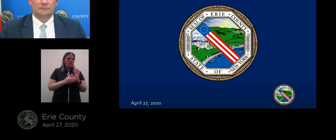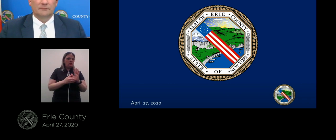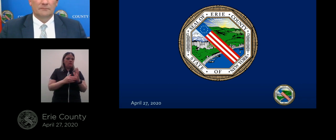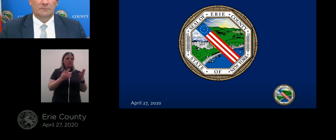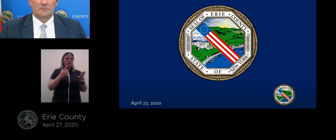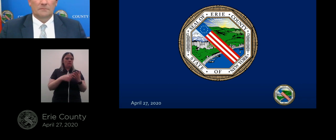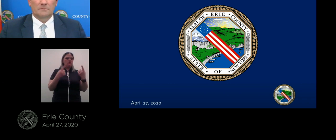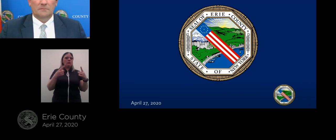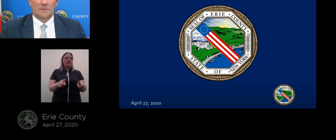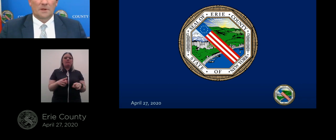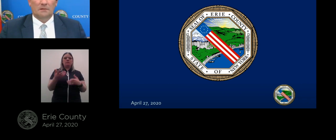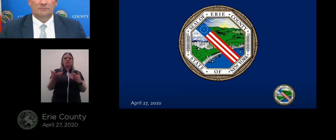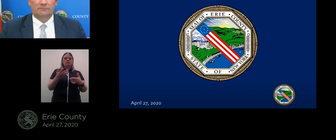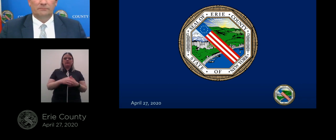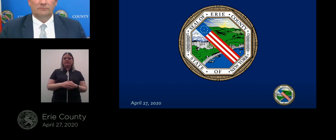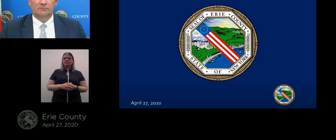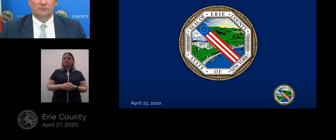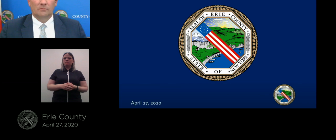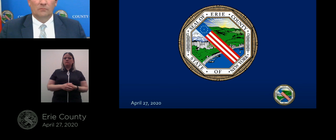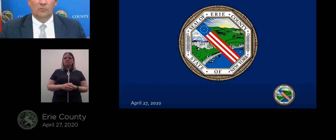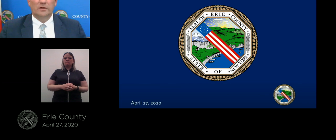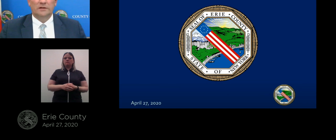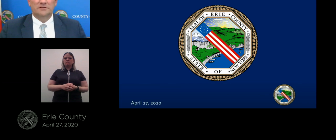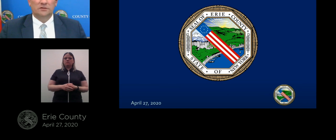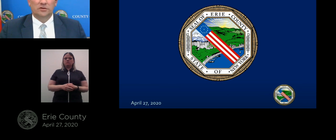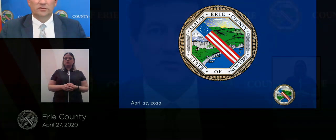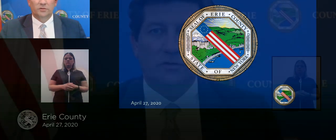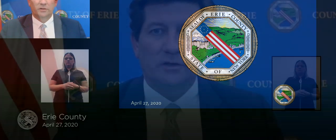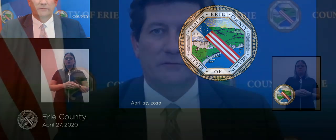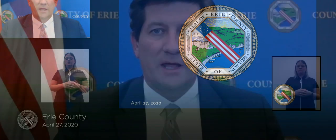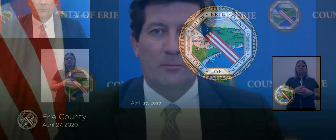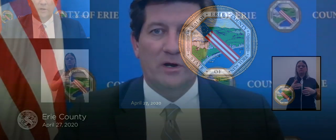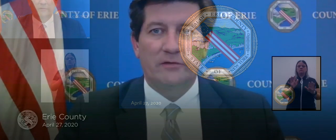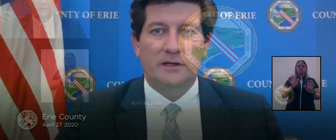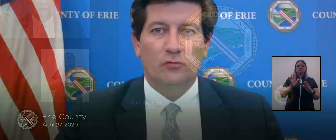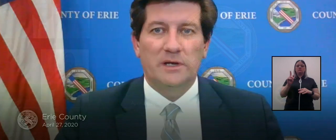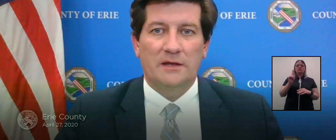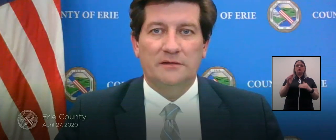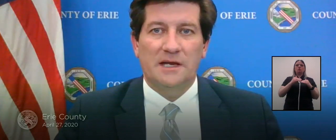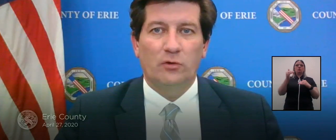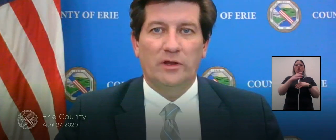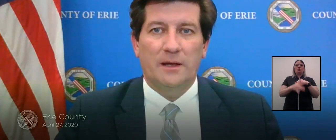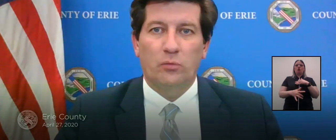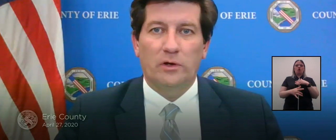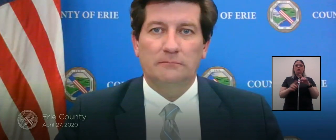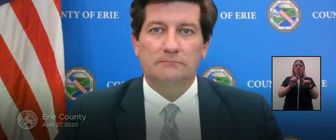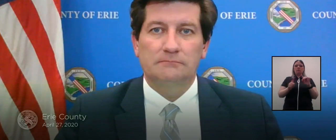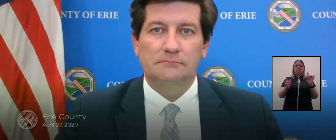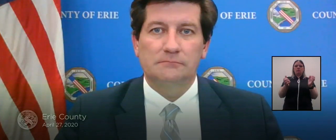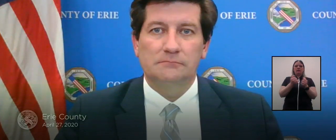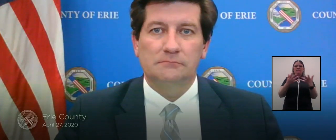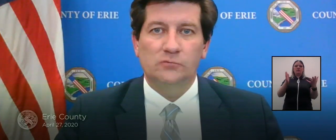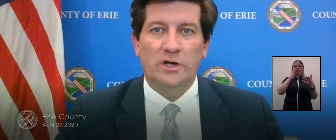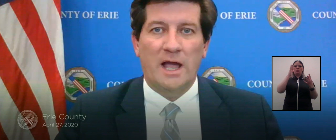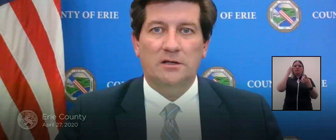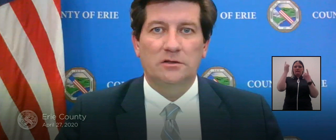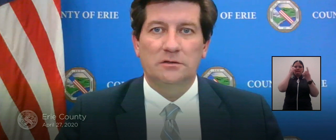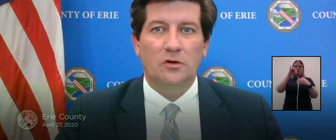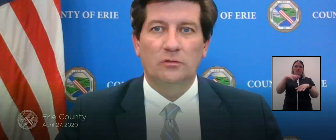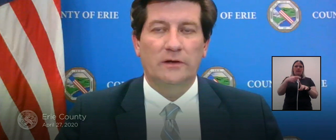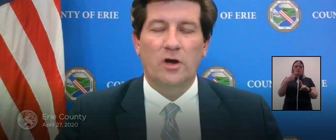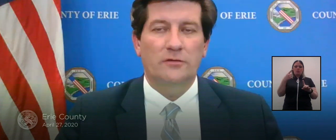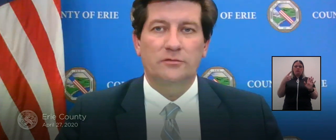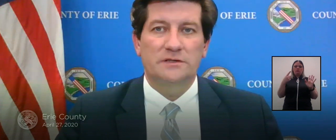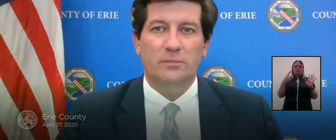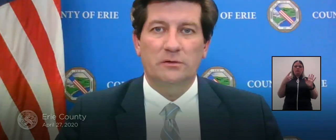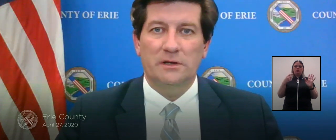work if it's not still too early for that? Well, it is still a little too early for that, but everything will be on the table at that point. We're not going